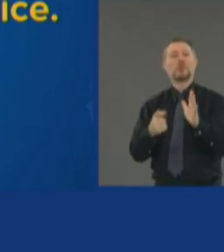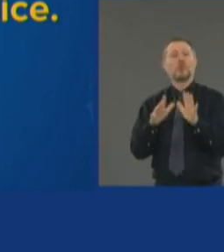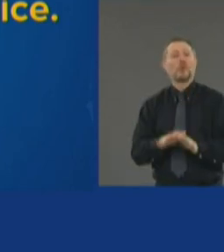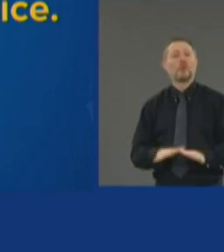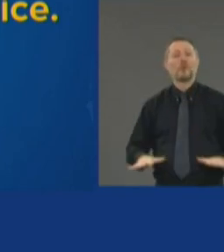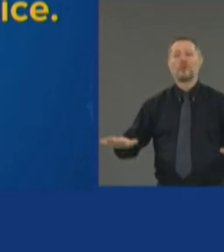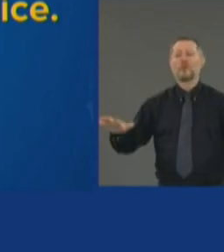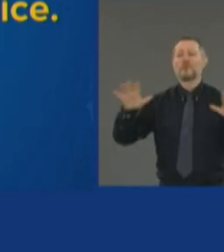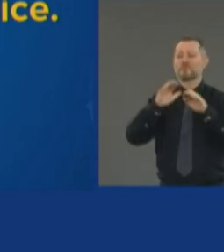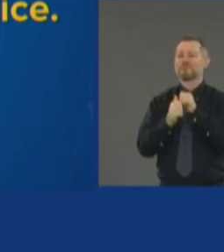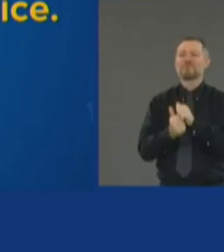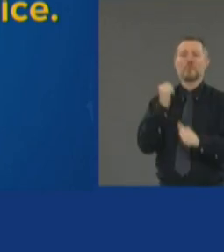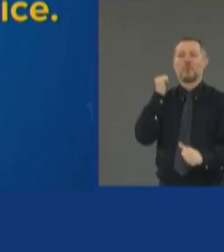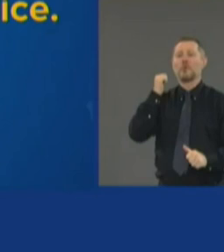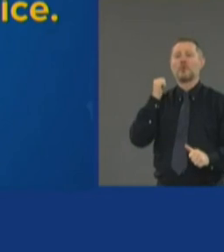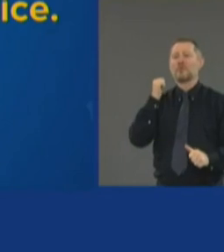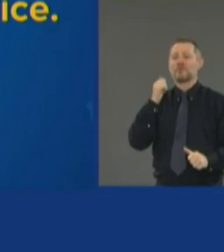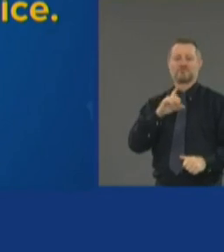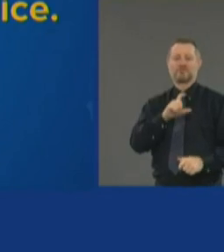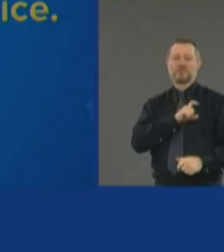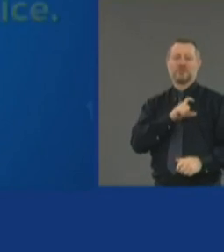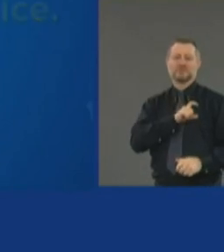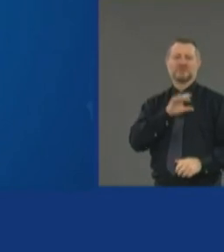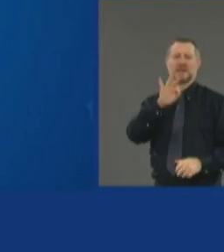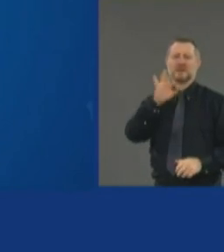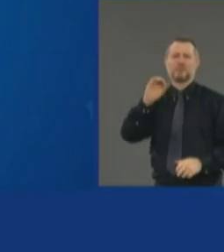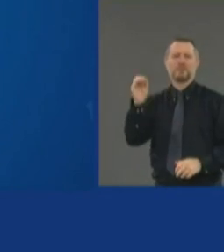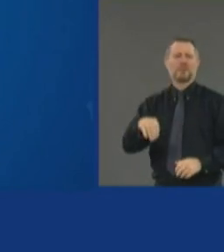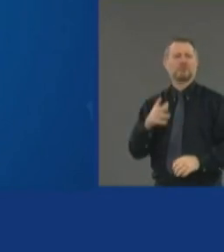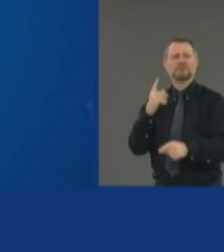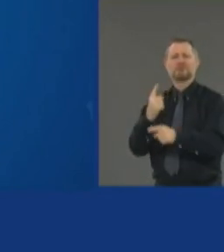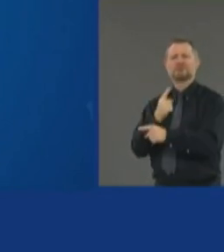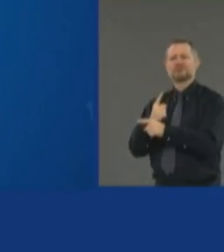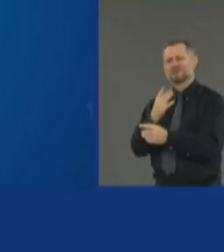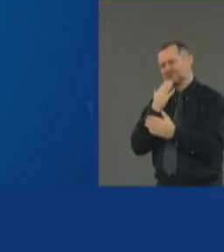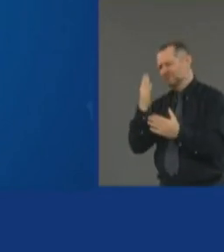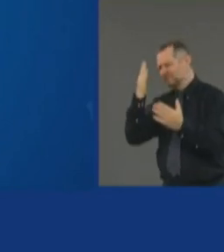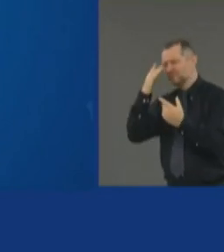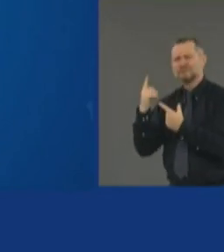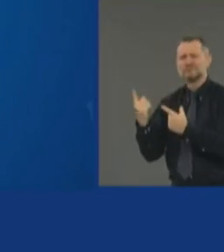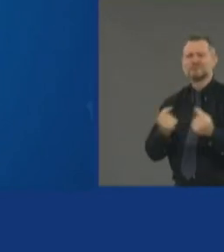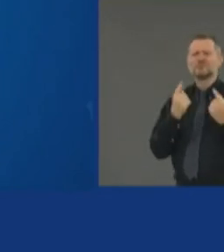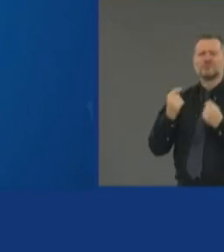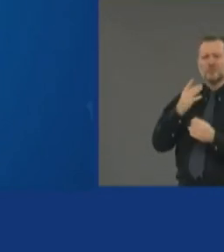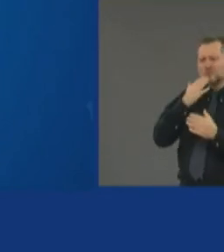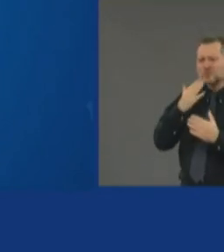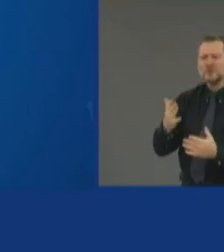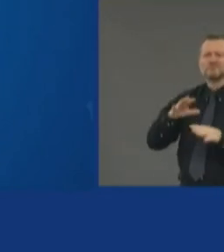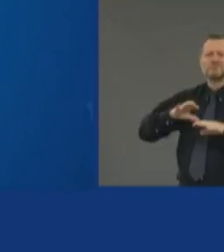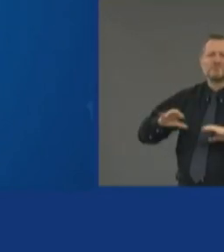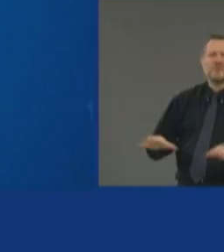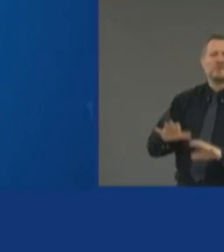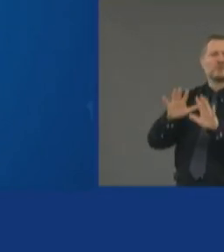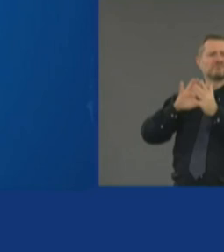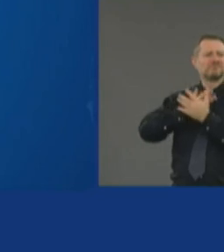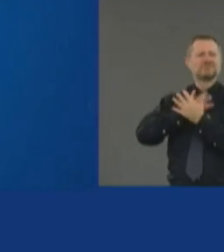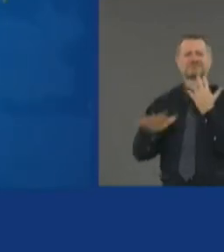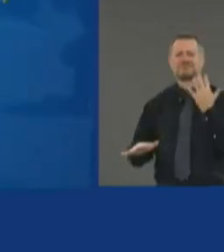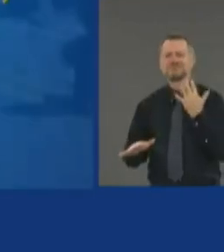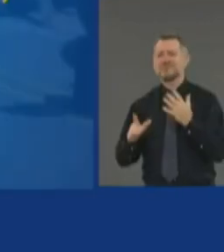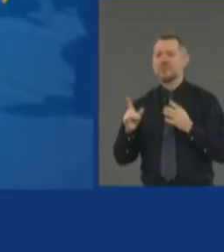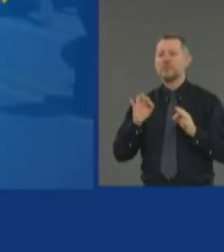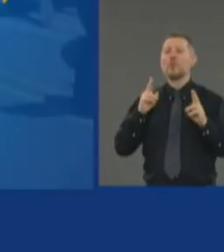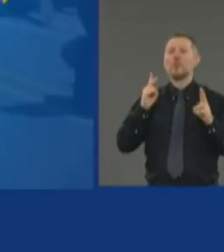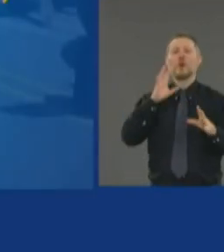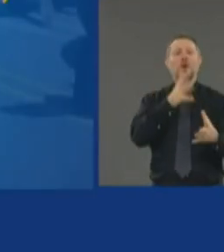99.9% of the police, who are there to do the right thing and do the right thing every day. It restores the confidence, the respect, and the